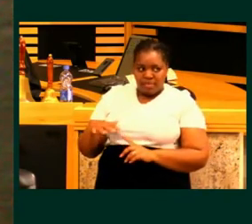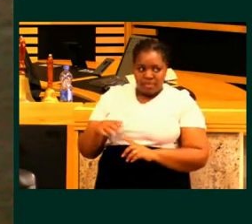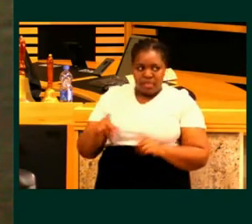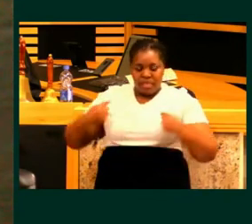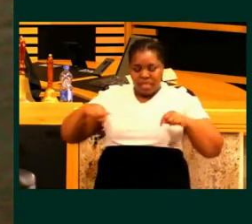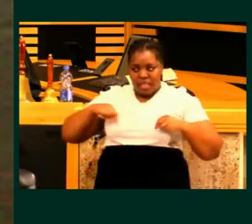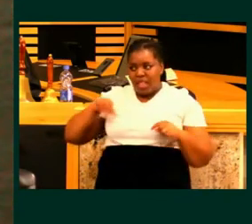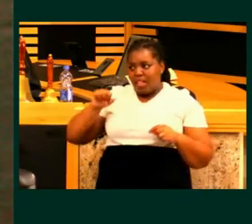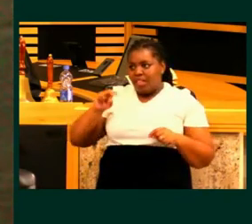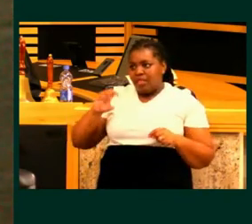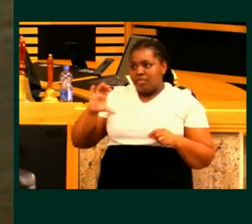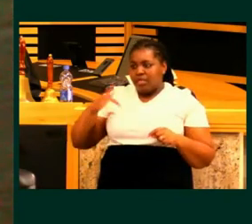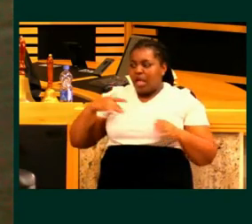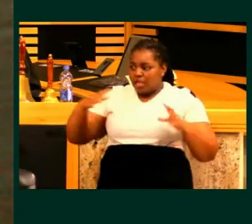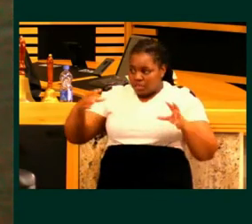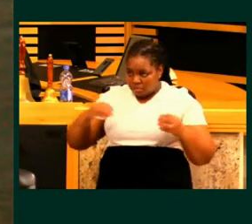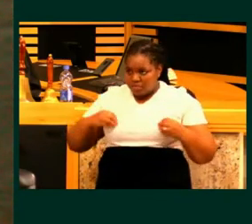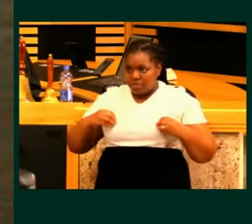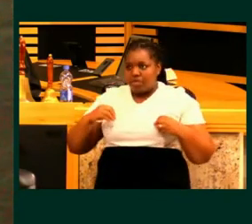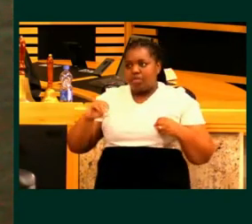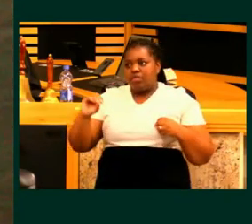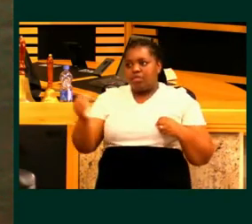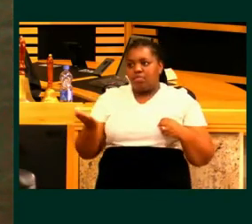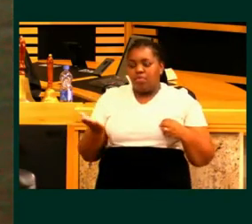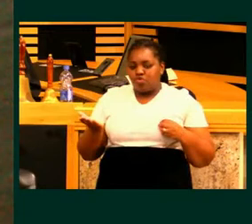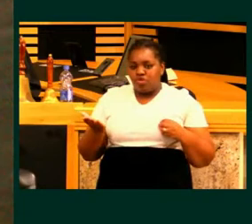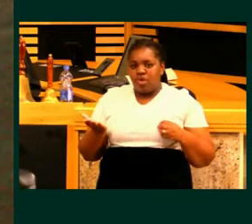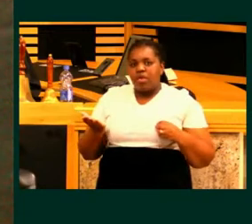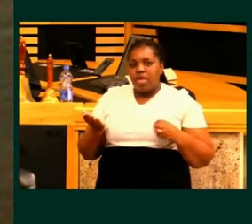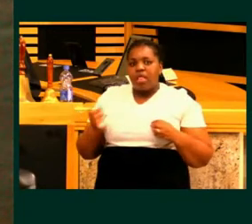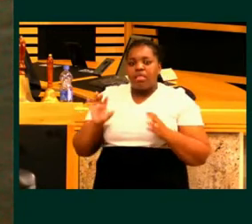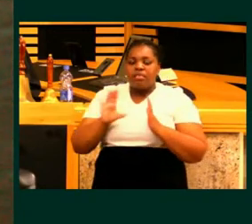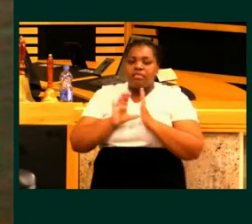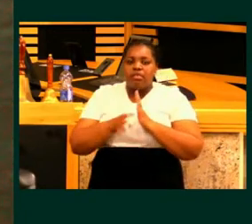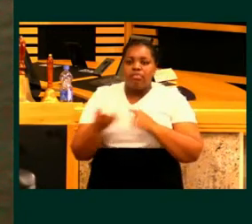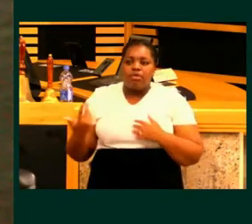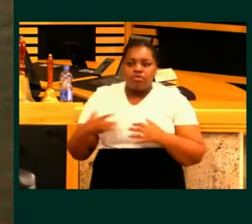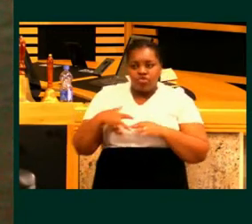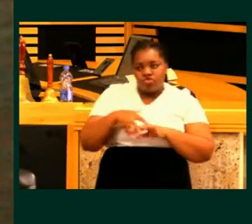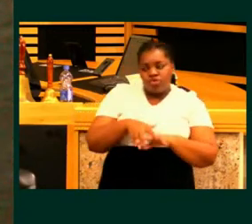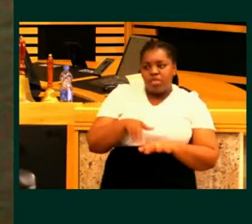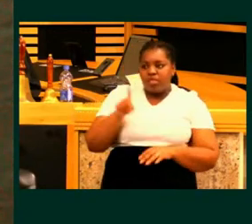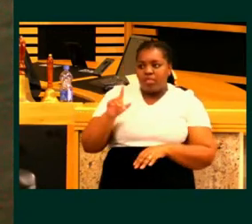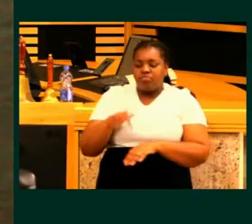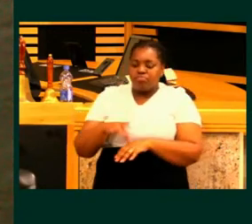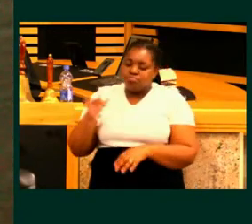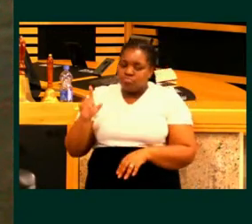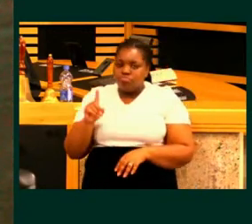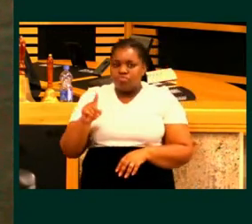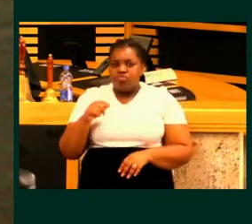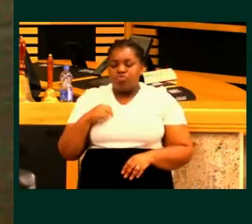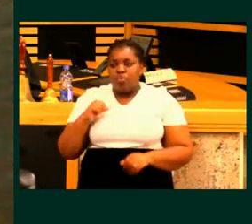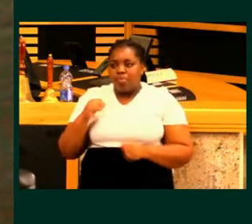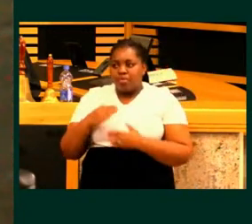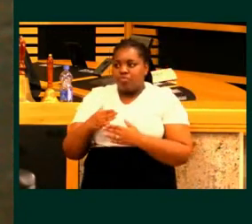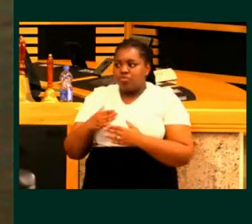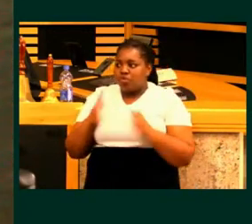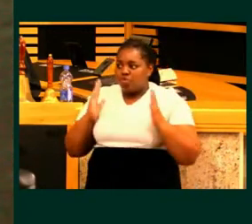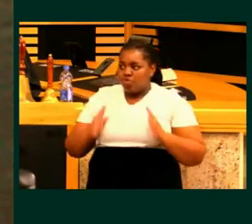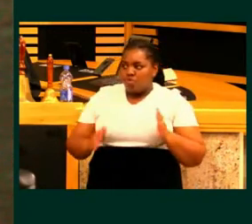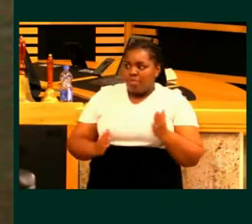thec are accepting the motion disability inclusion is an essential condition to upholding human rights